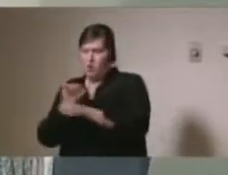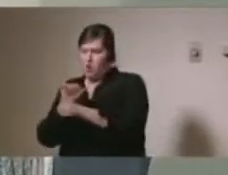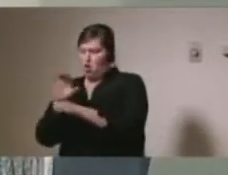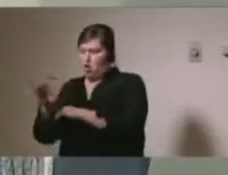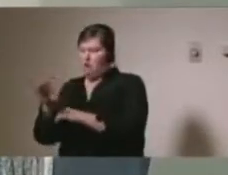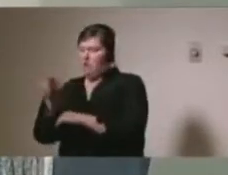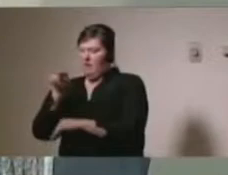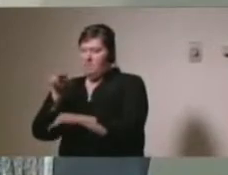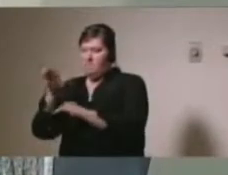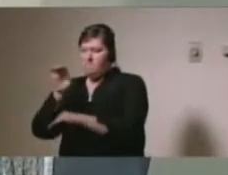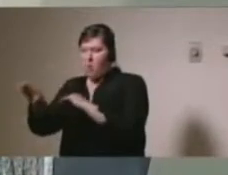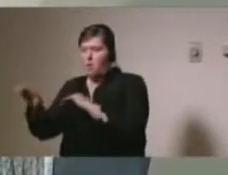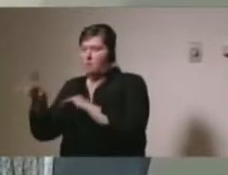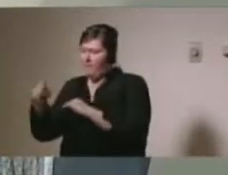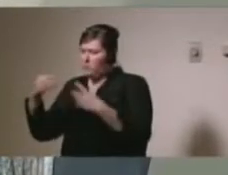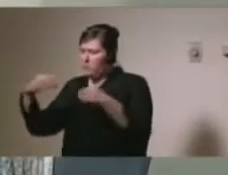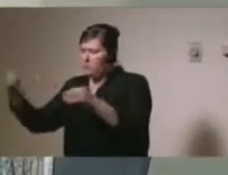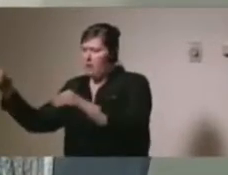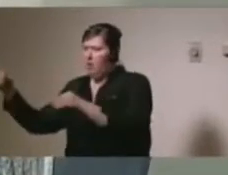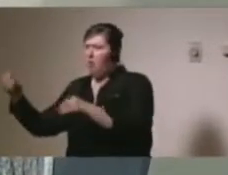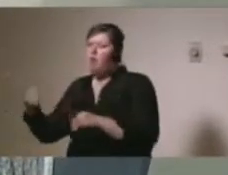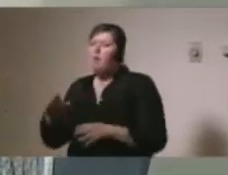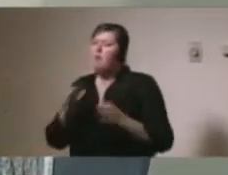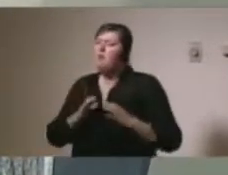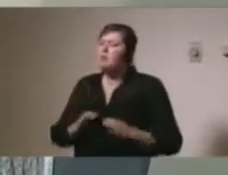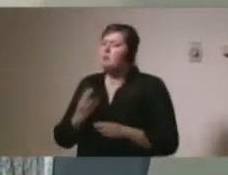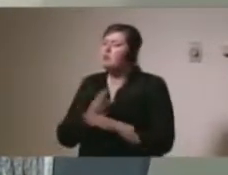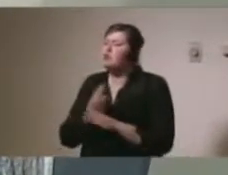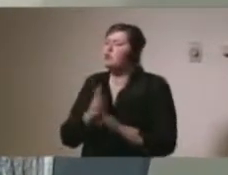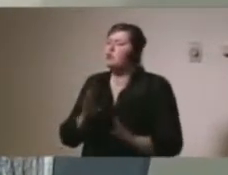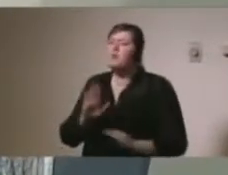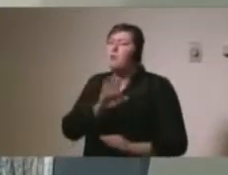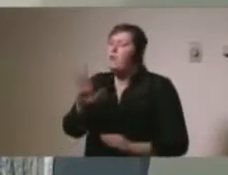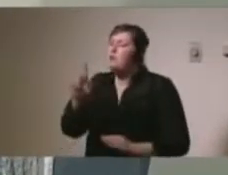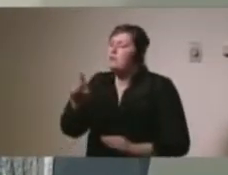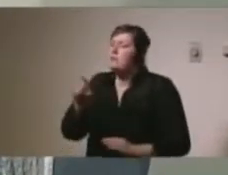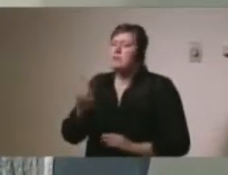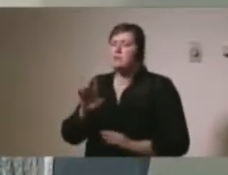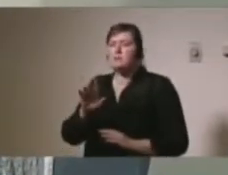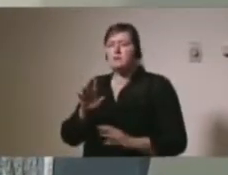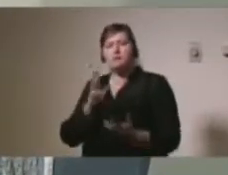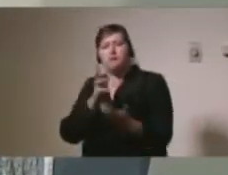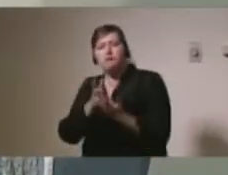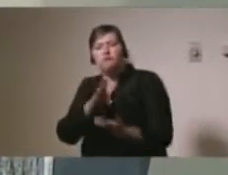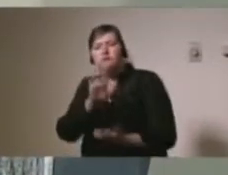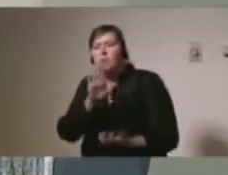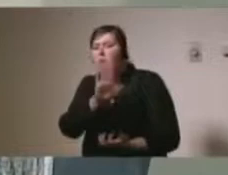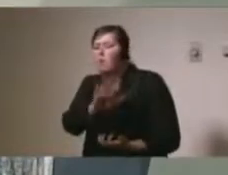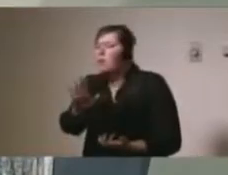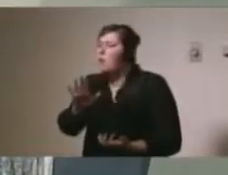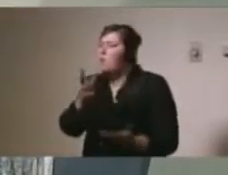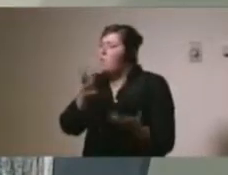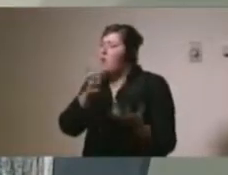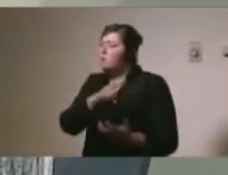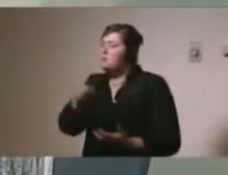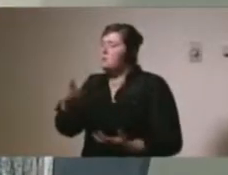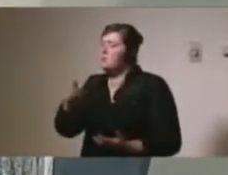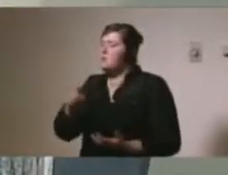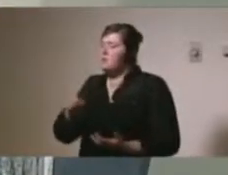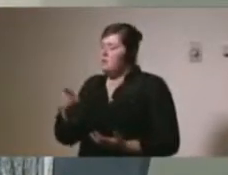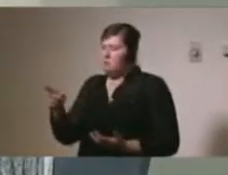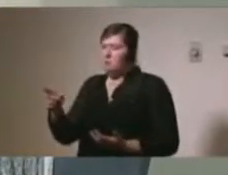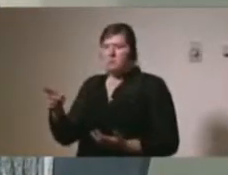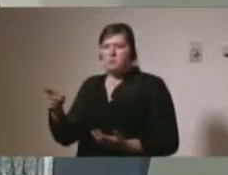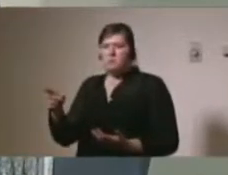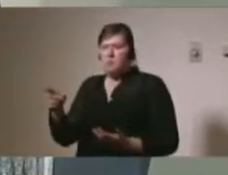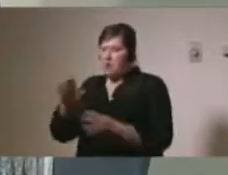about the client's needs. And customer service means that you should sell what the client wants, but not just sell them